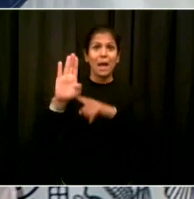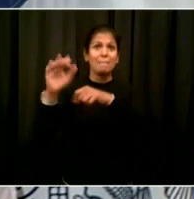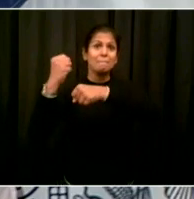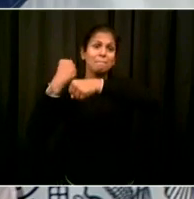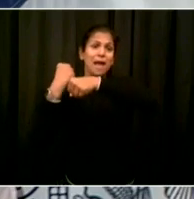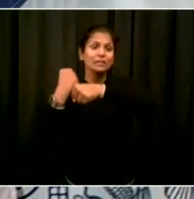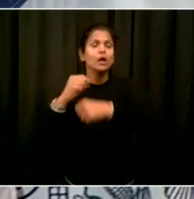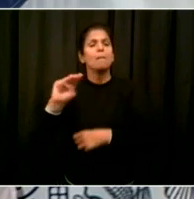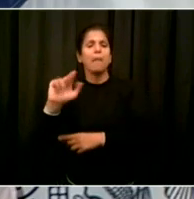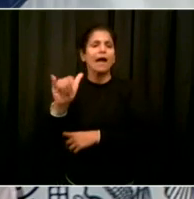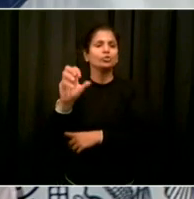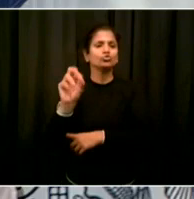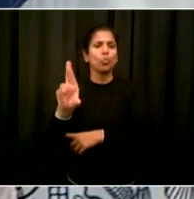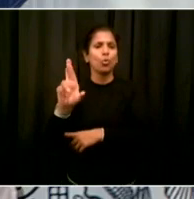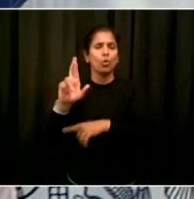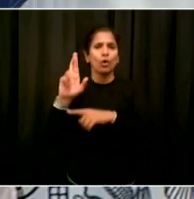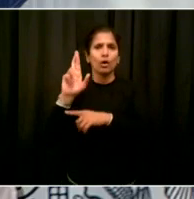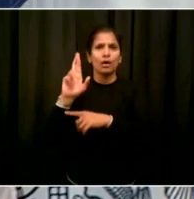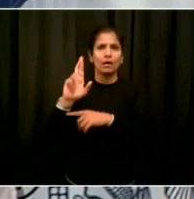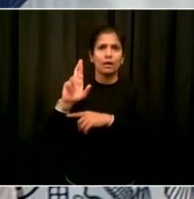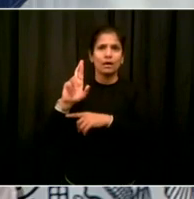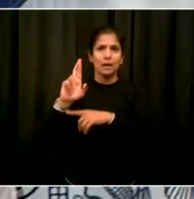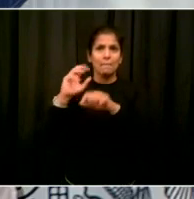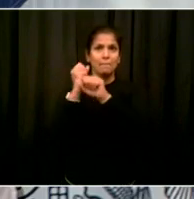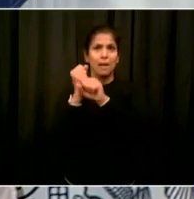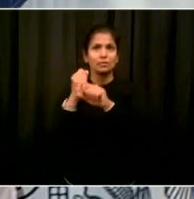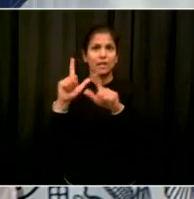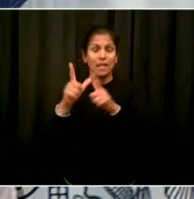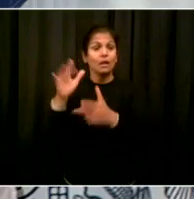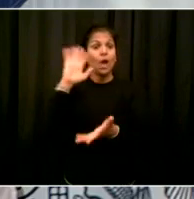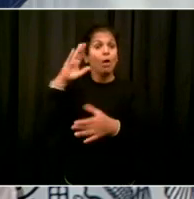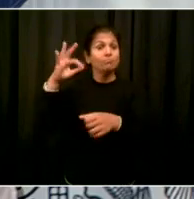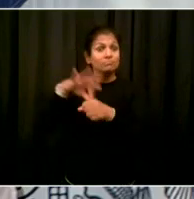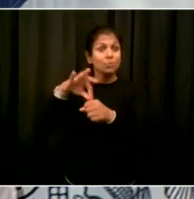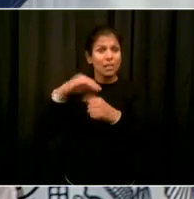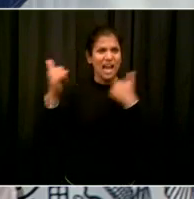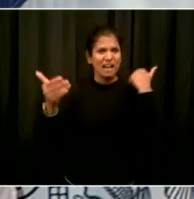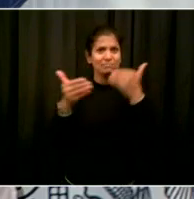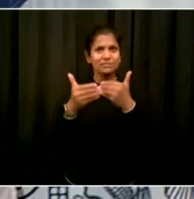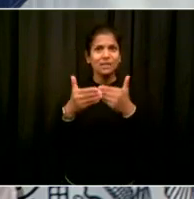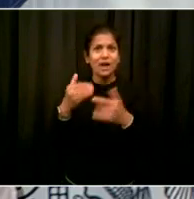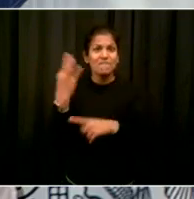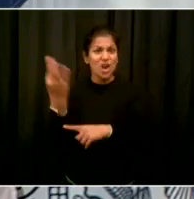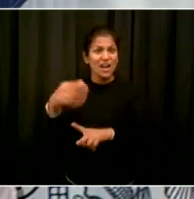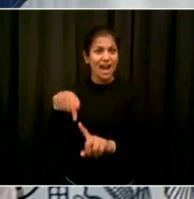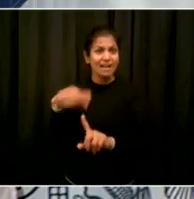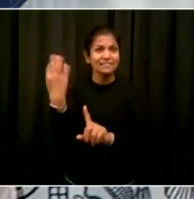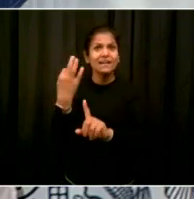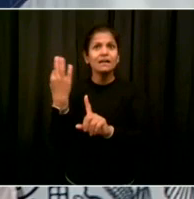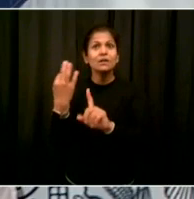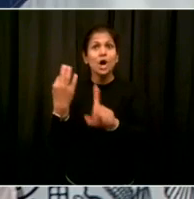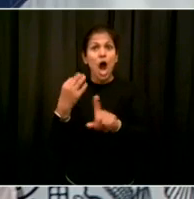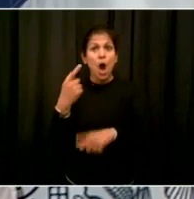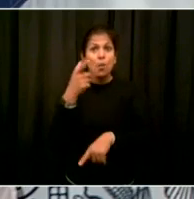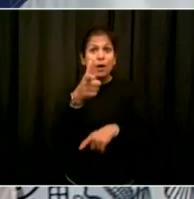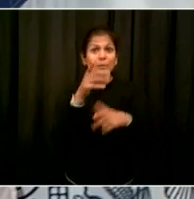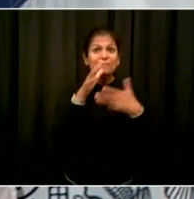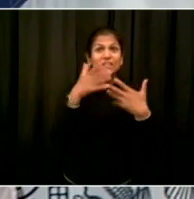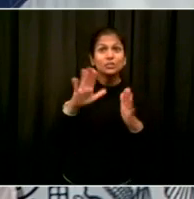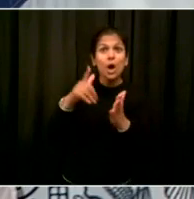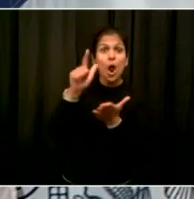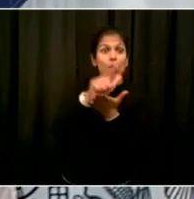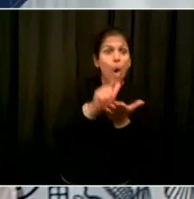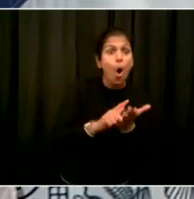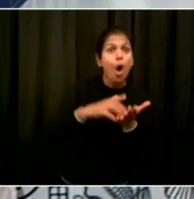you. Does the law department expect to have it wrapped up by then? And can you just address why you had a conversation with